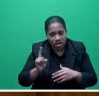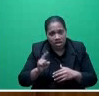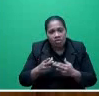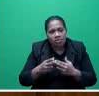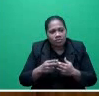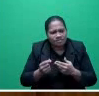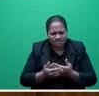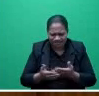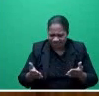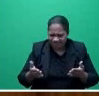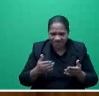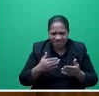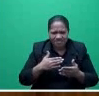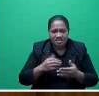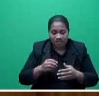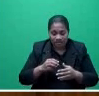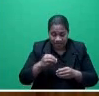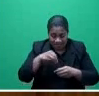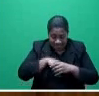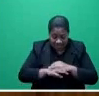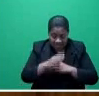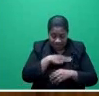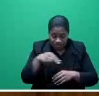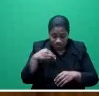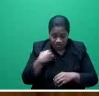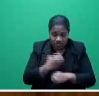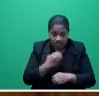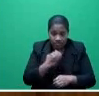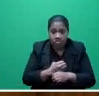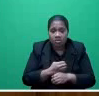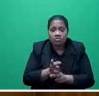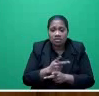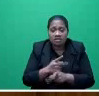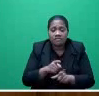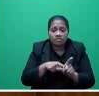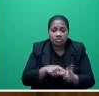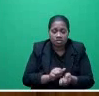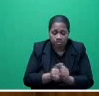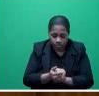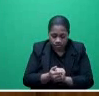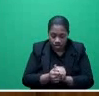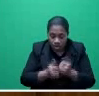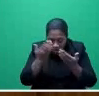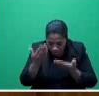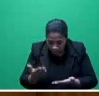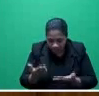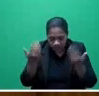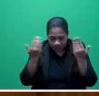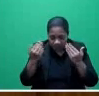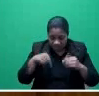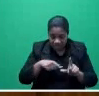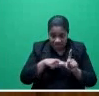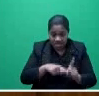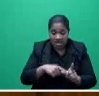responsibilities in the Ministry of Employment, Productivity, Industry Relations, Youth and Sports. Honorable Speaker said, this year the budget